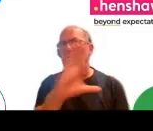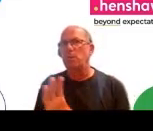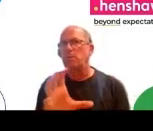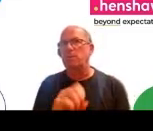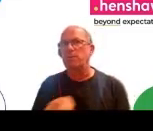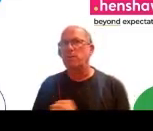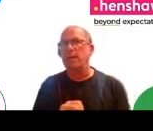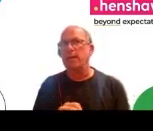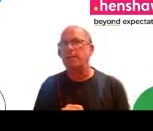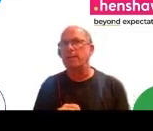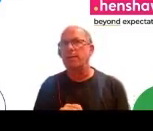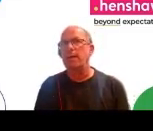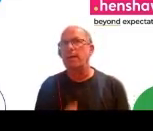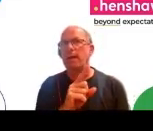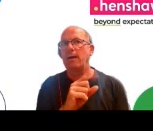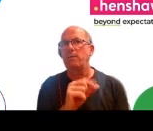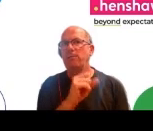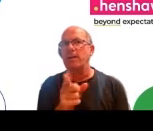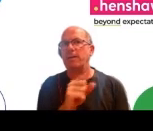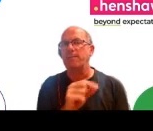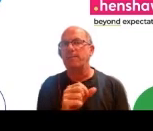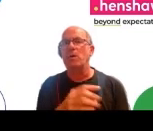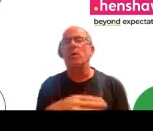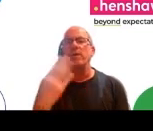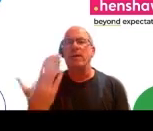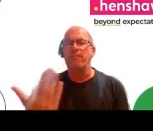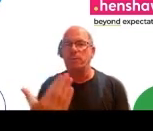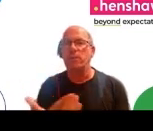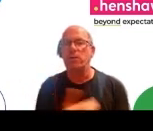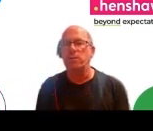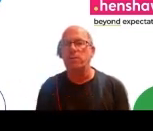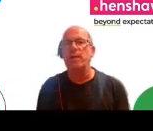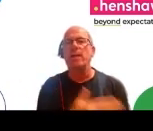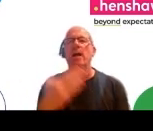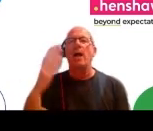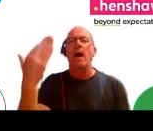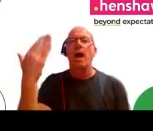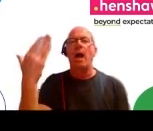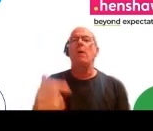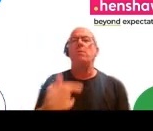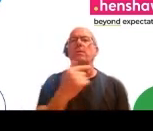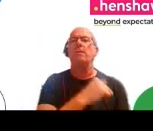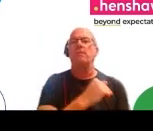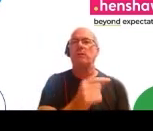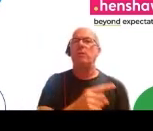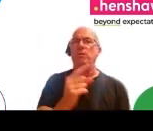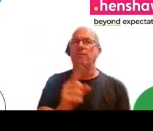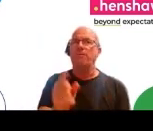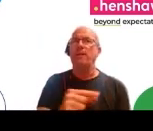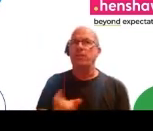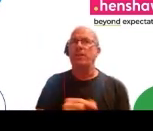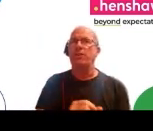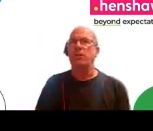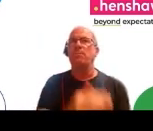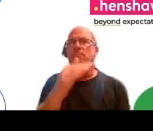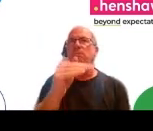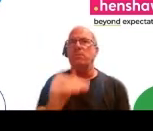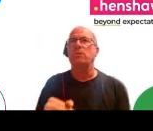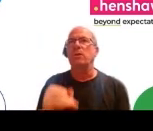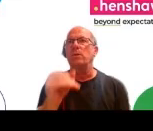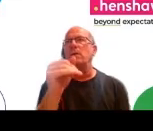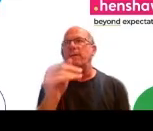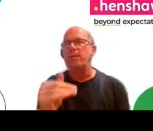know what was on the screen, I would flick, or if it was new to me, I would use the flick